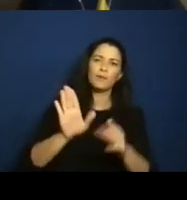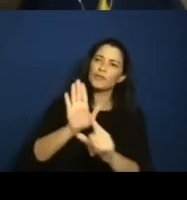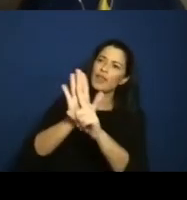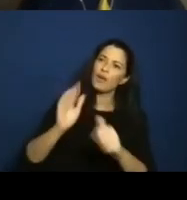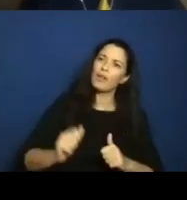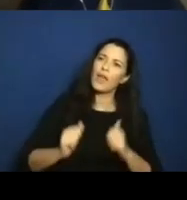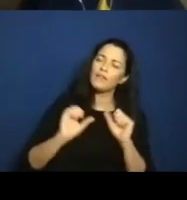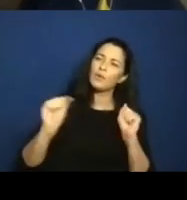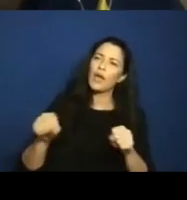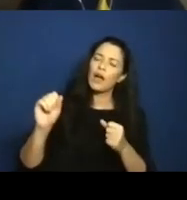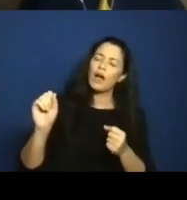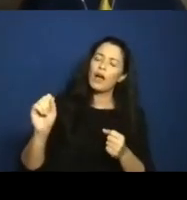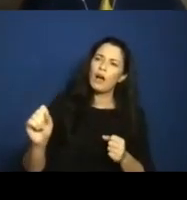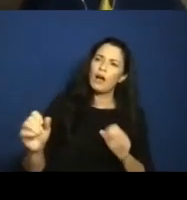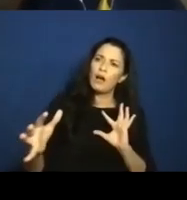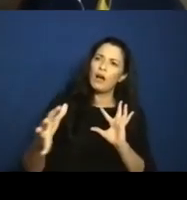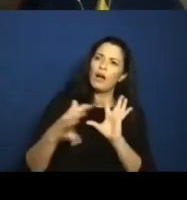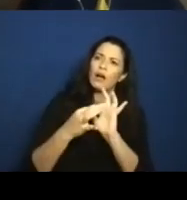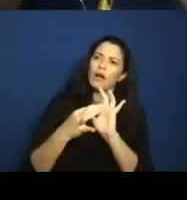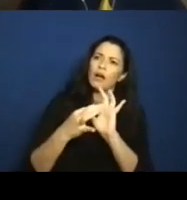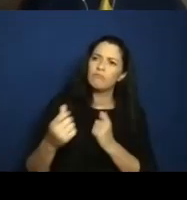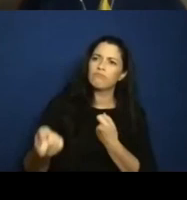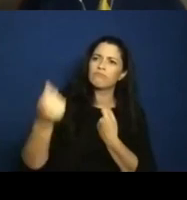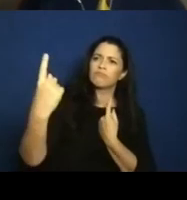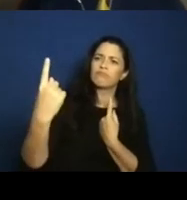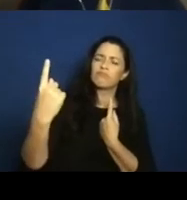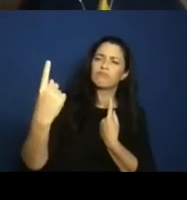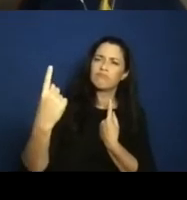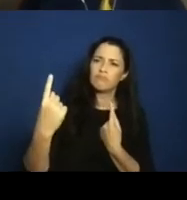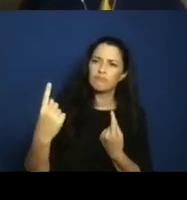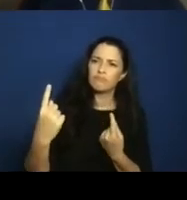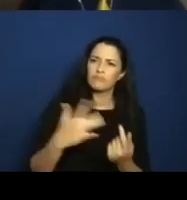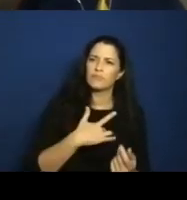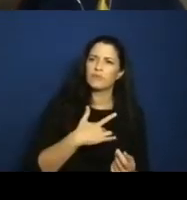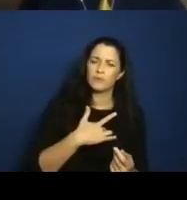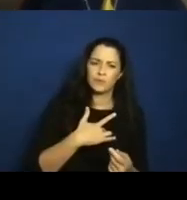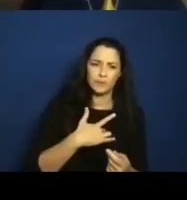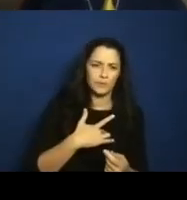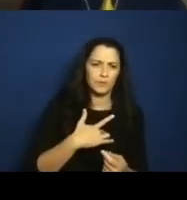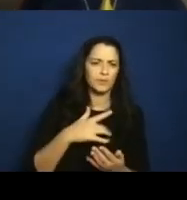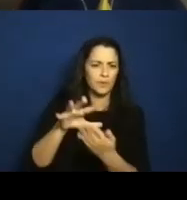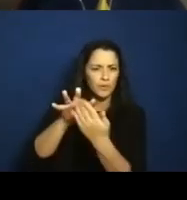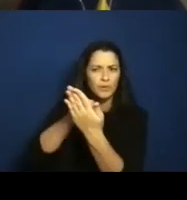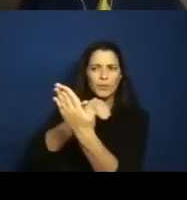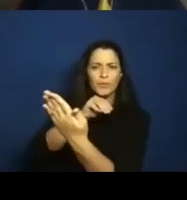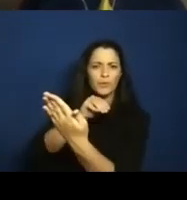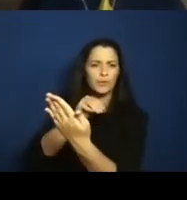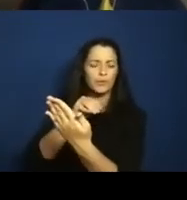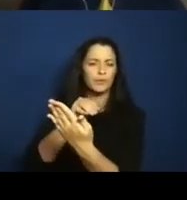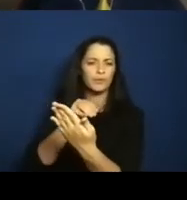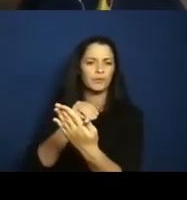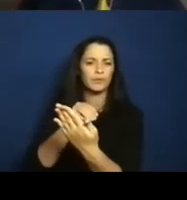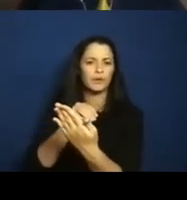feel a tender human element of who they are that touches you, that to the degree as a